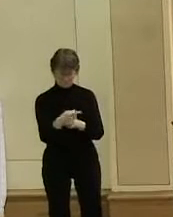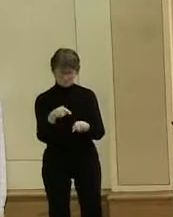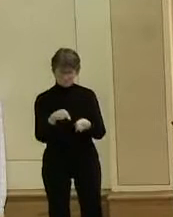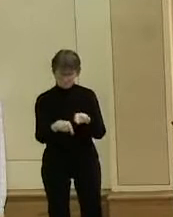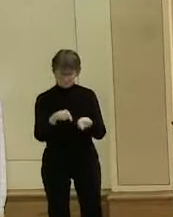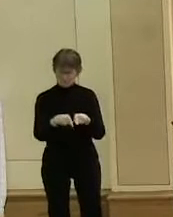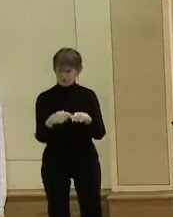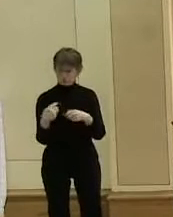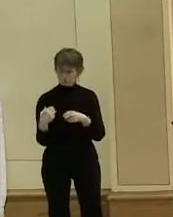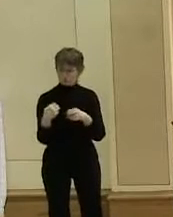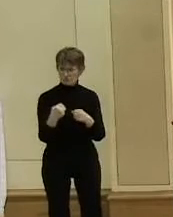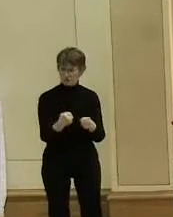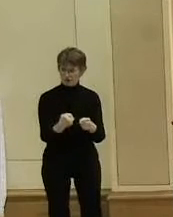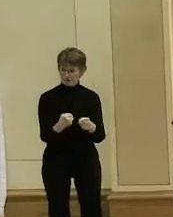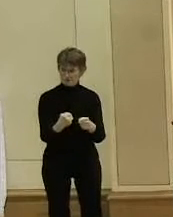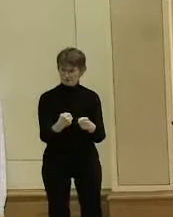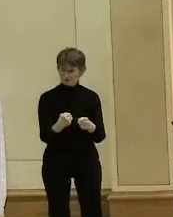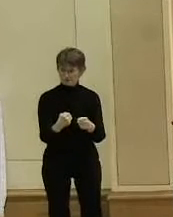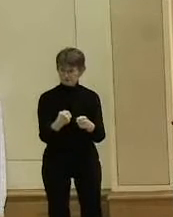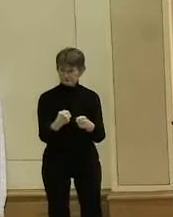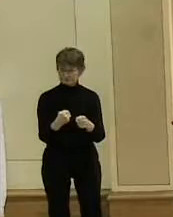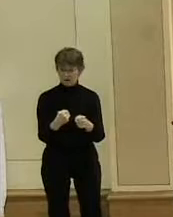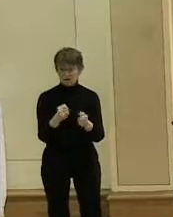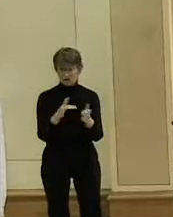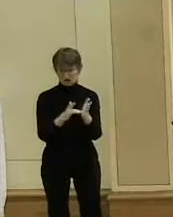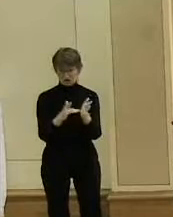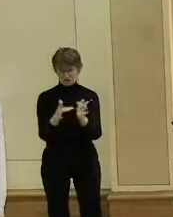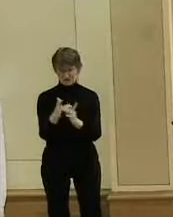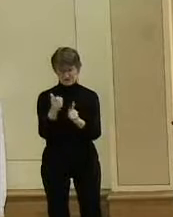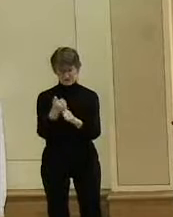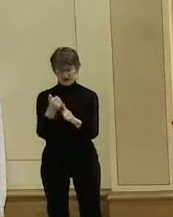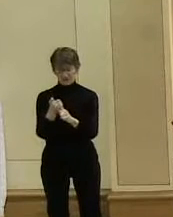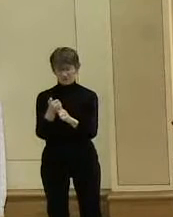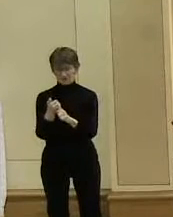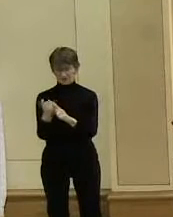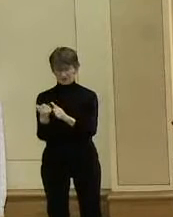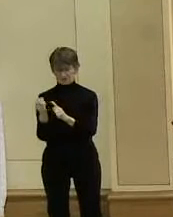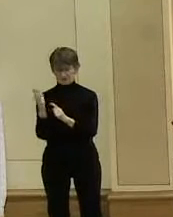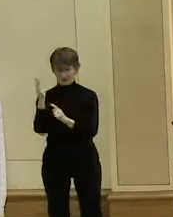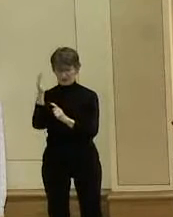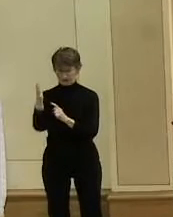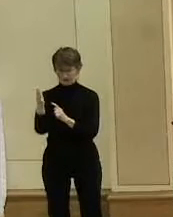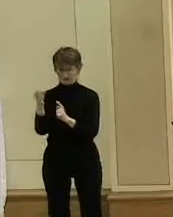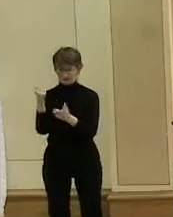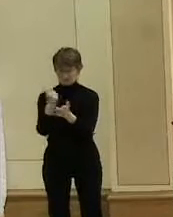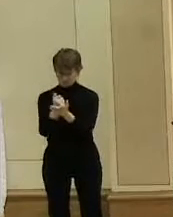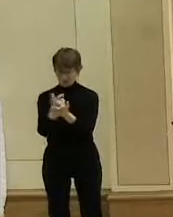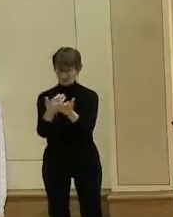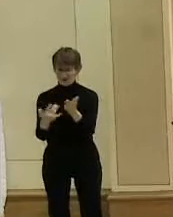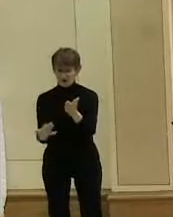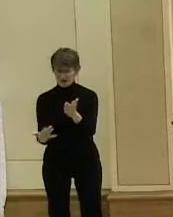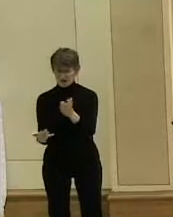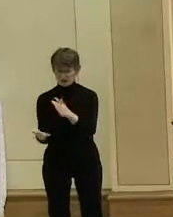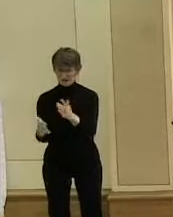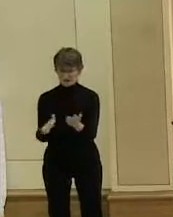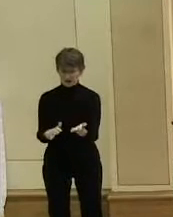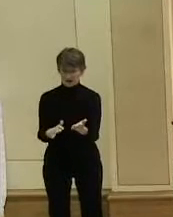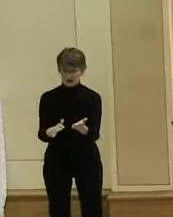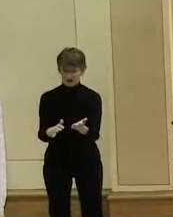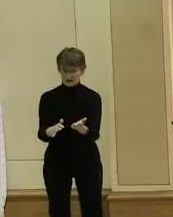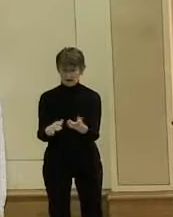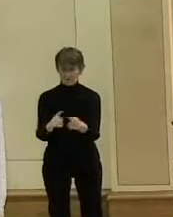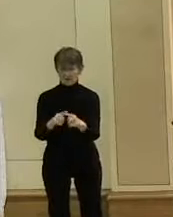crucified, whom God raised from the dead. In his name, this man stands before you